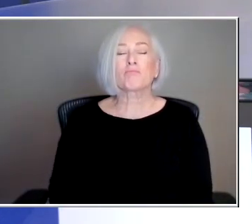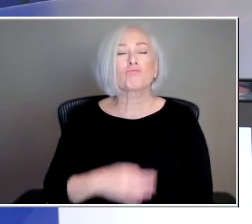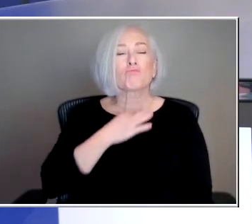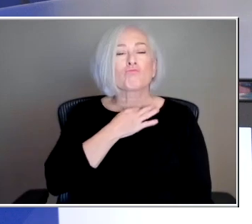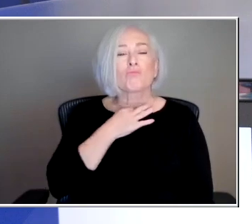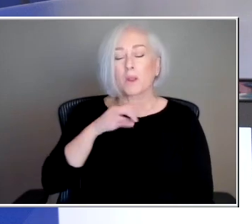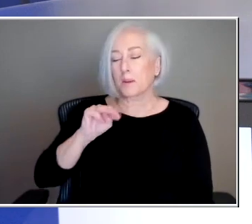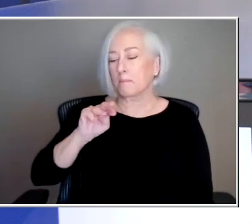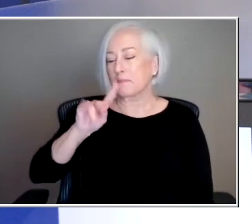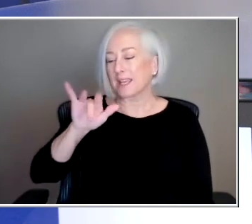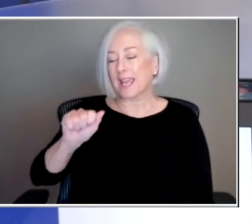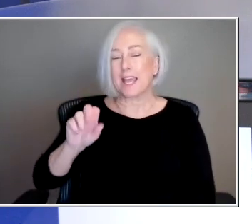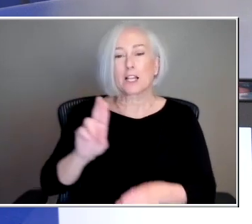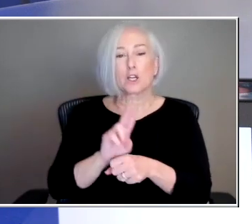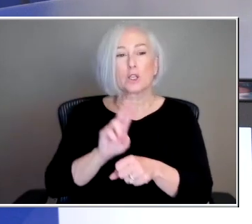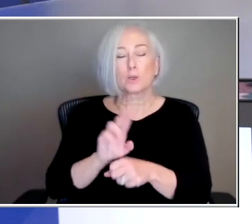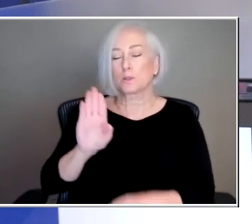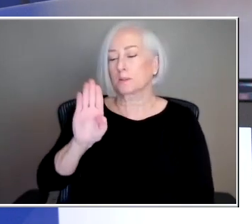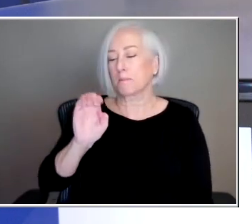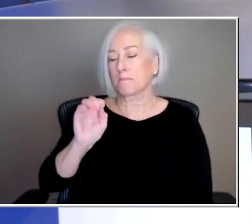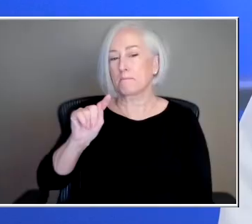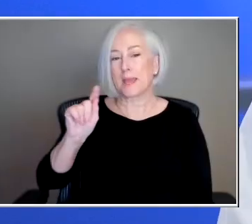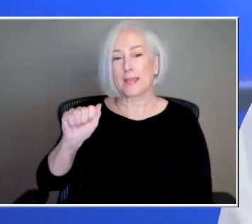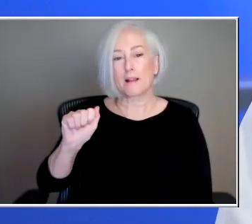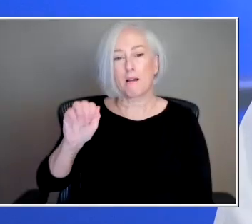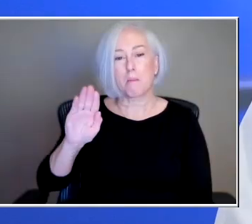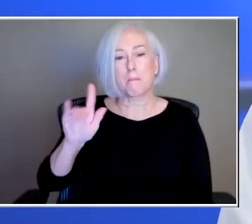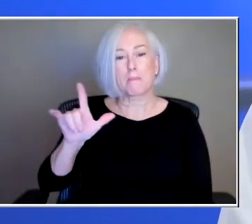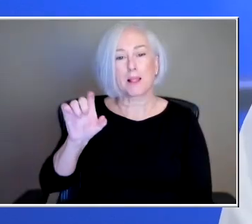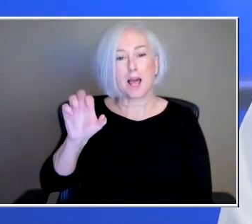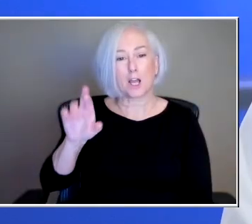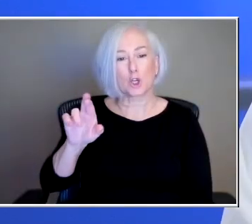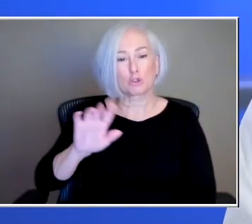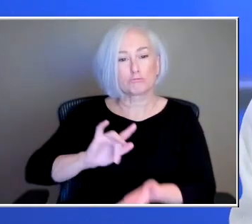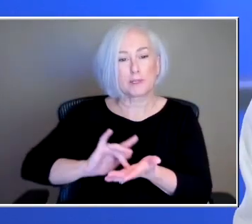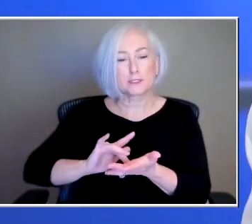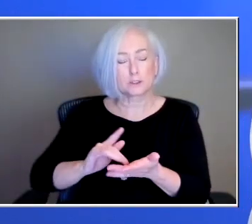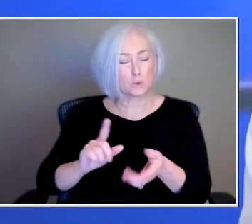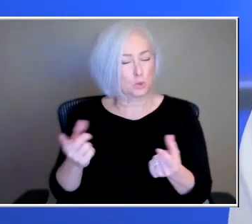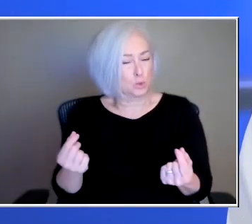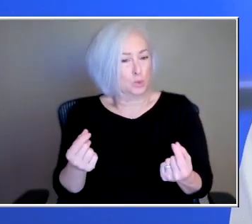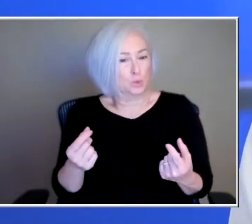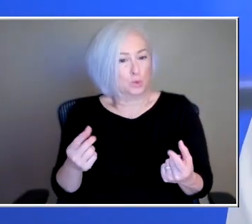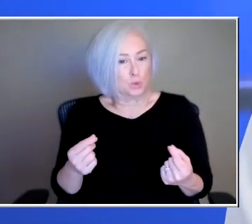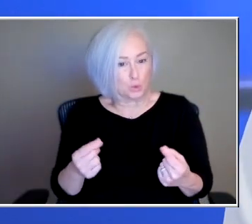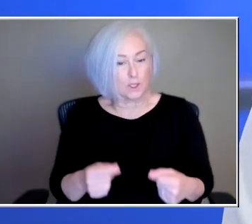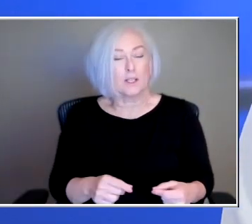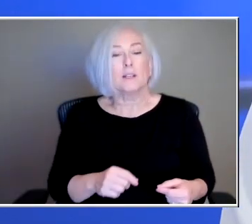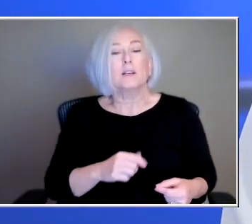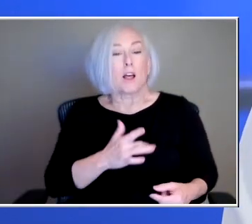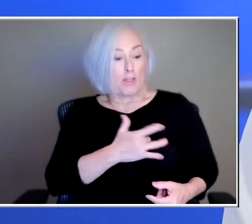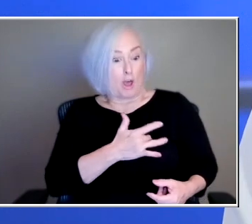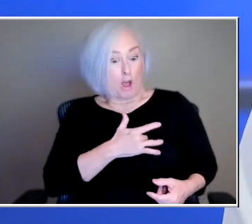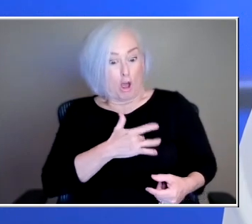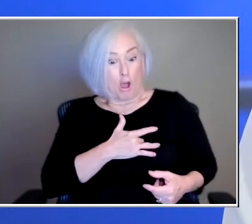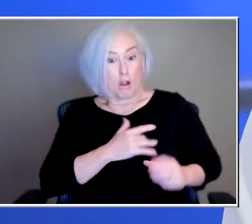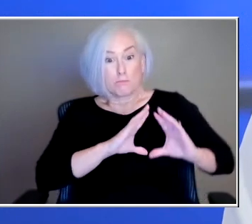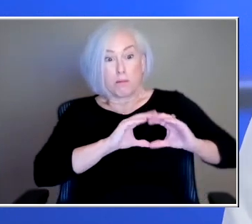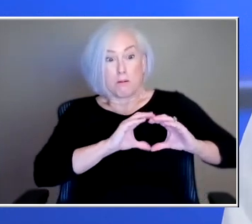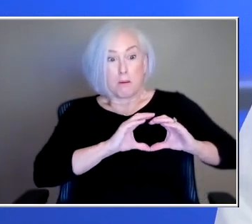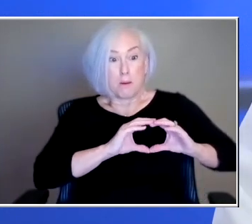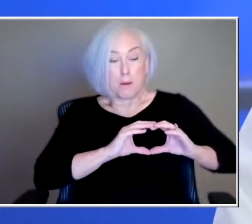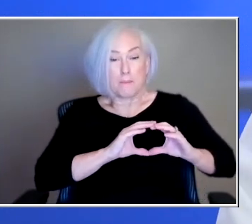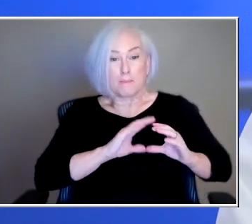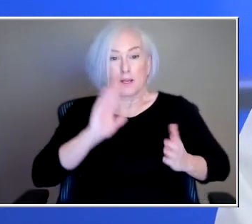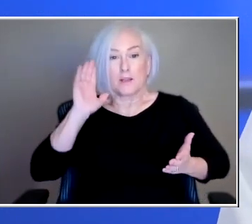blockers now. What do beta blockers do? So beta blockers slow down the heart, and so they block the beta receptors in the heart, and that's what's stimulated when that